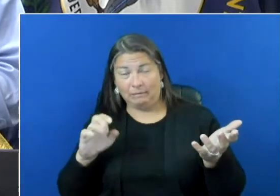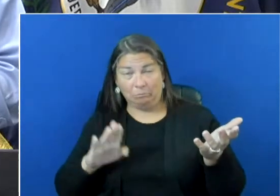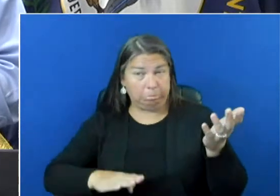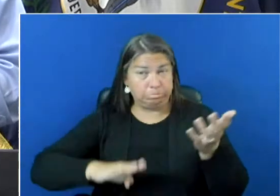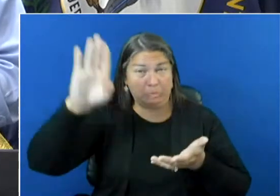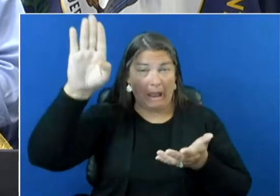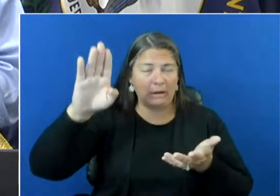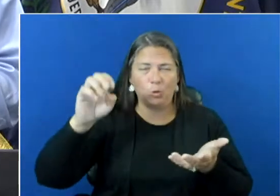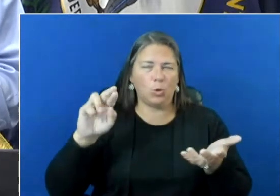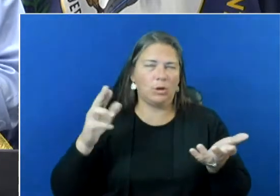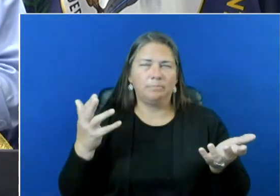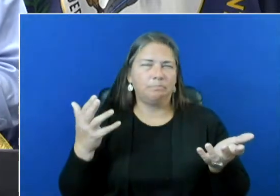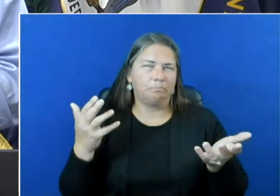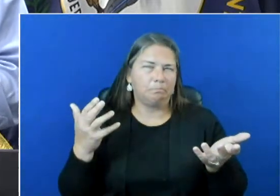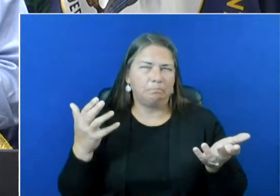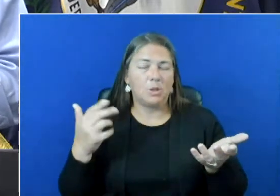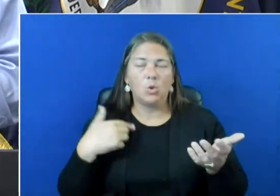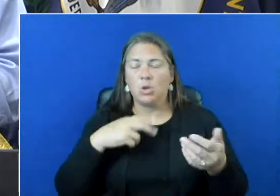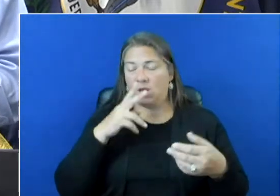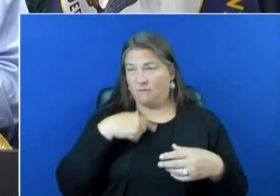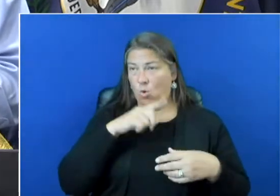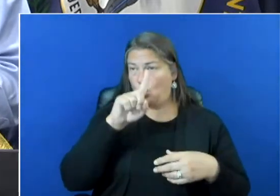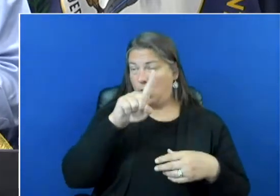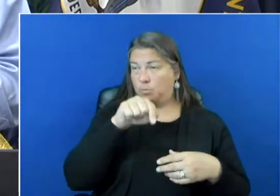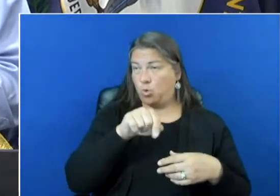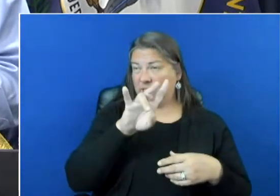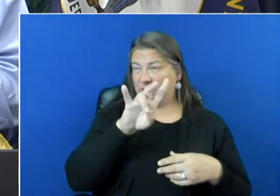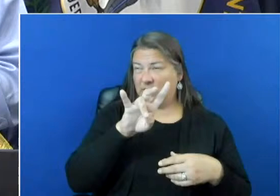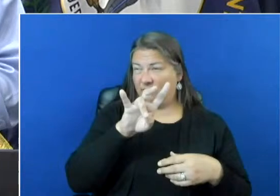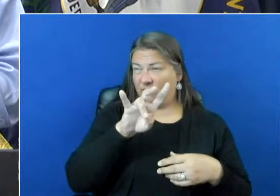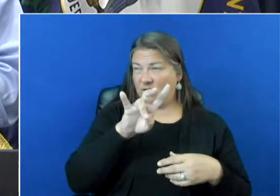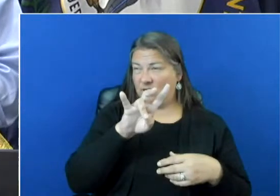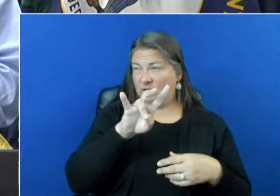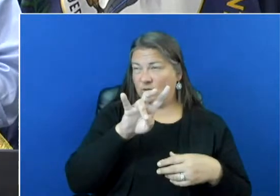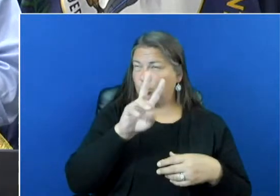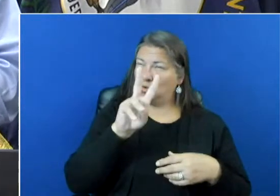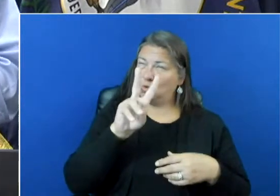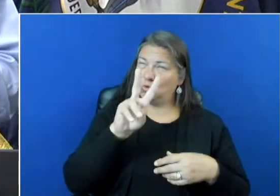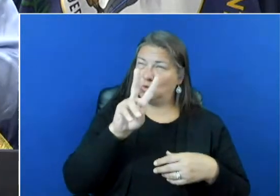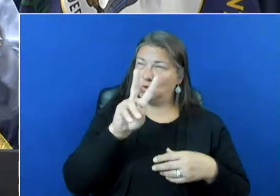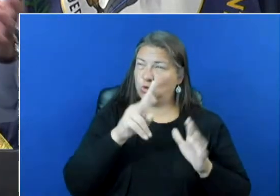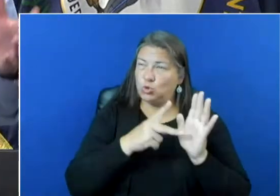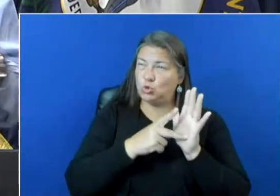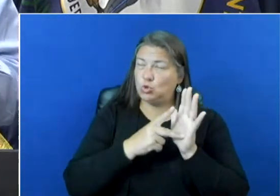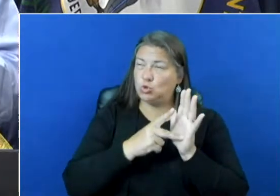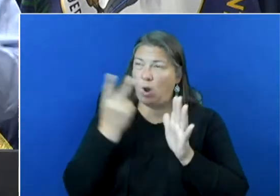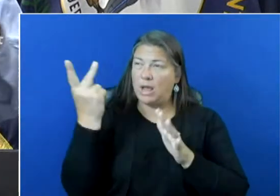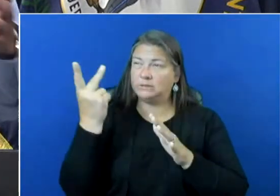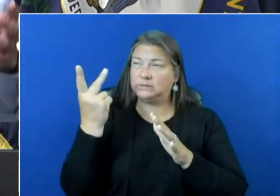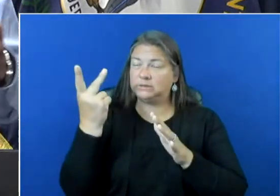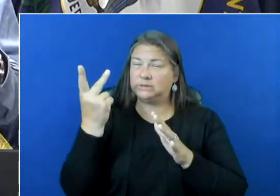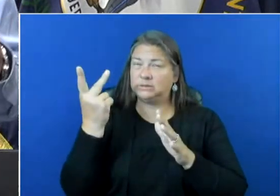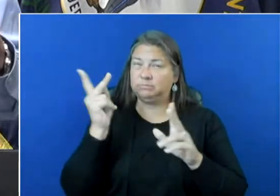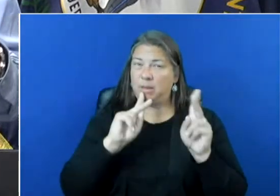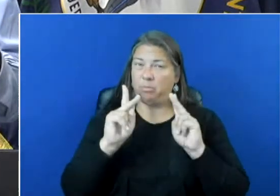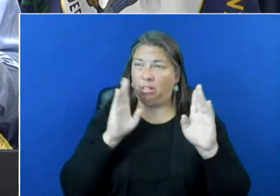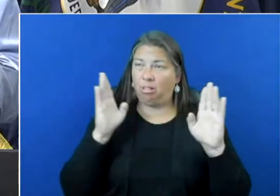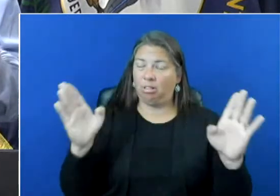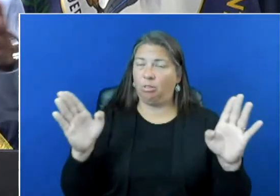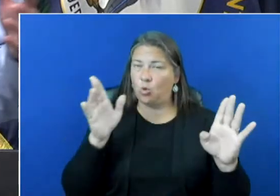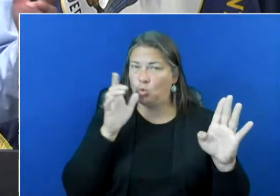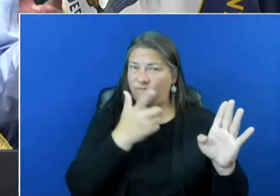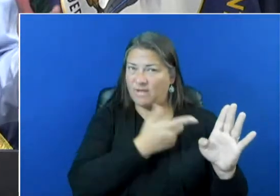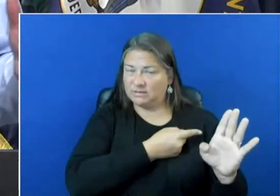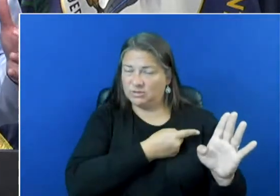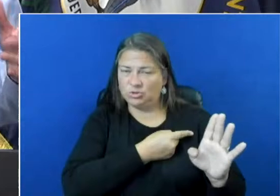at 1.7 to 2 times more vaccinations over a period of time. It looks like just about